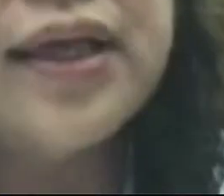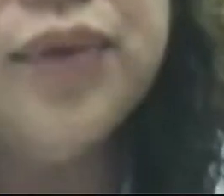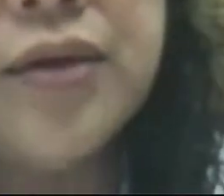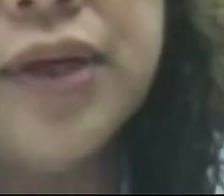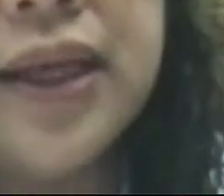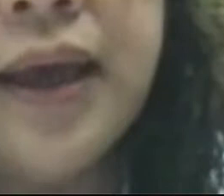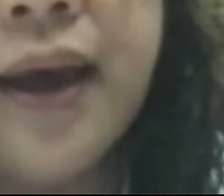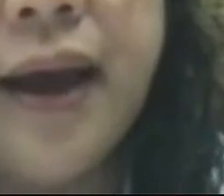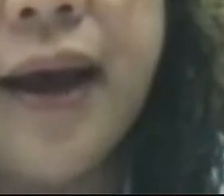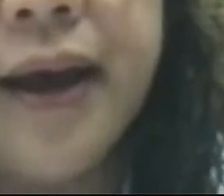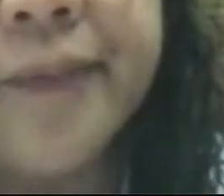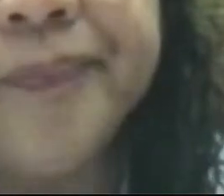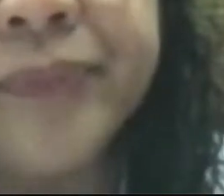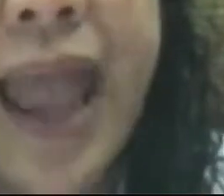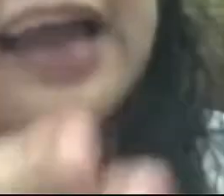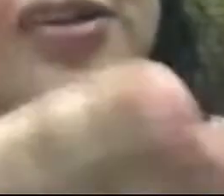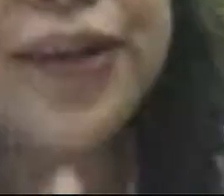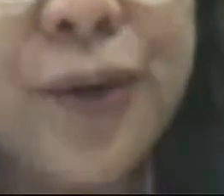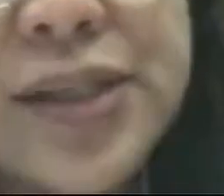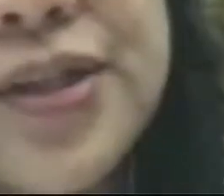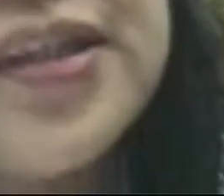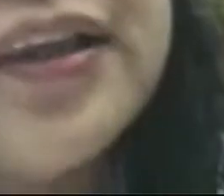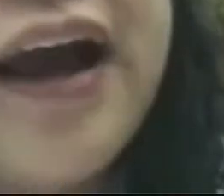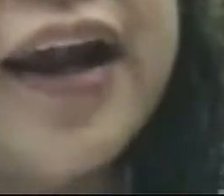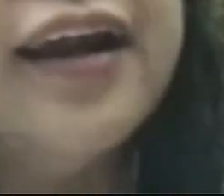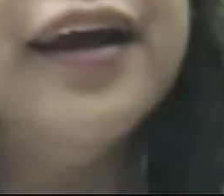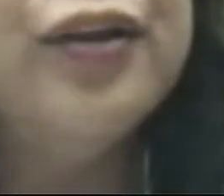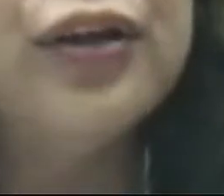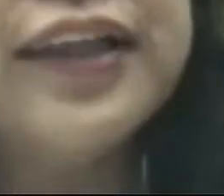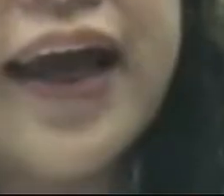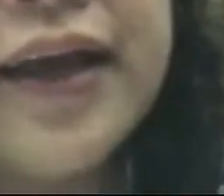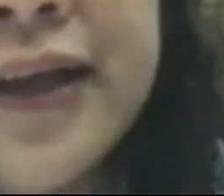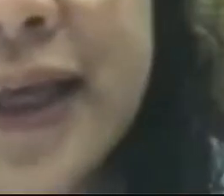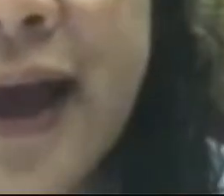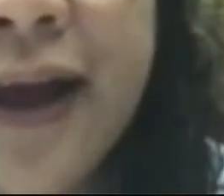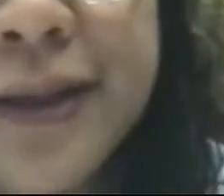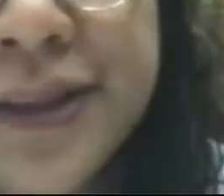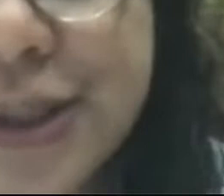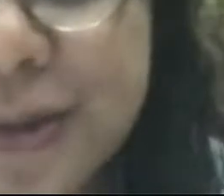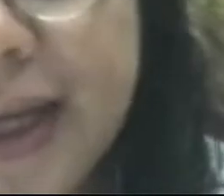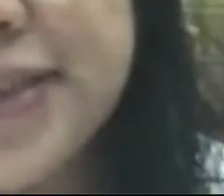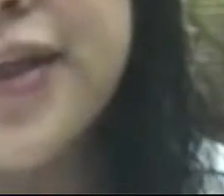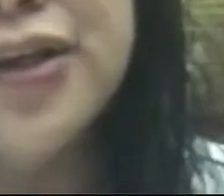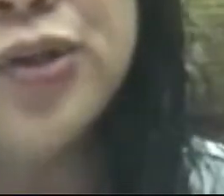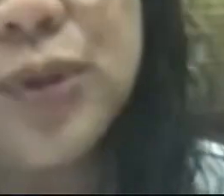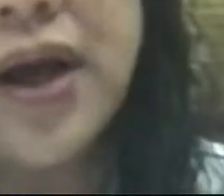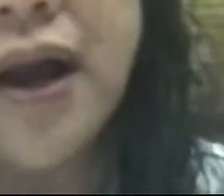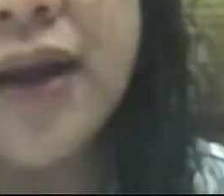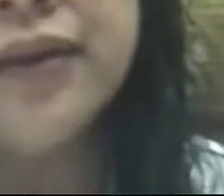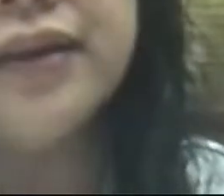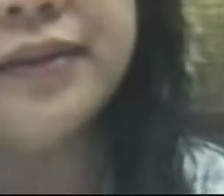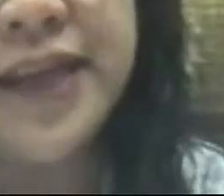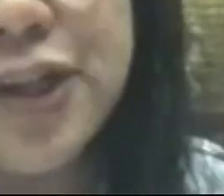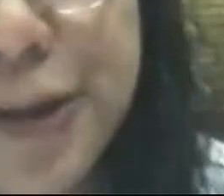that we can really answer the questions that our Dr. Tayag just raised. So those